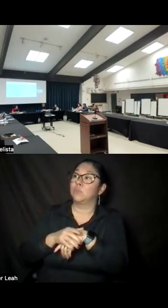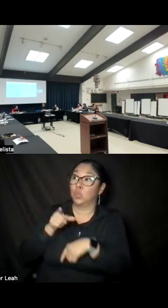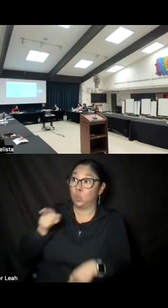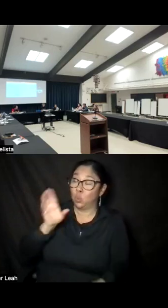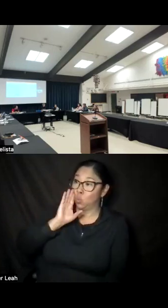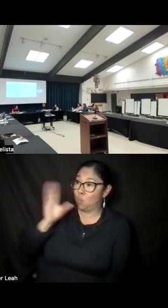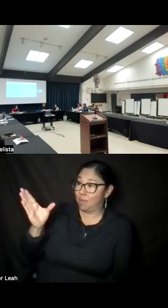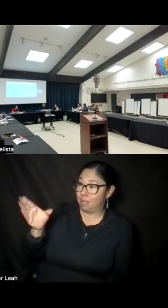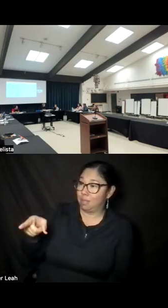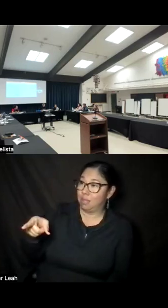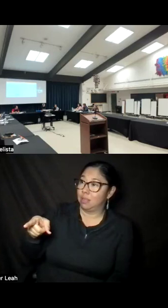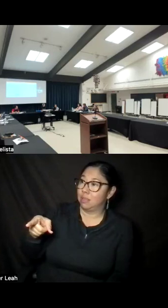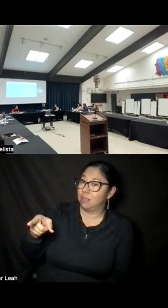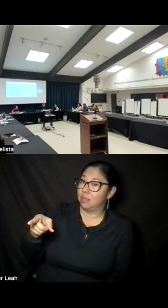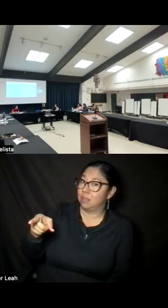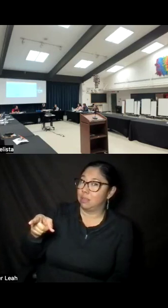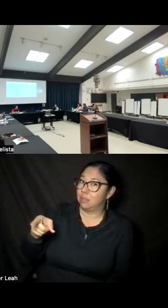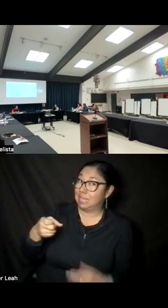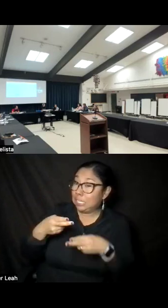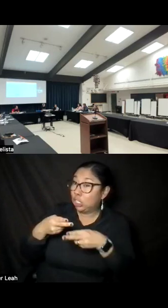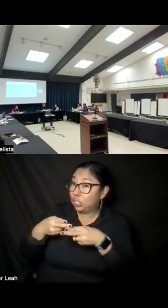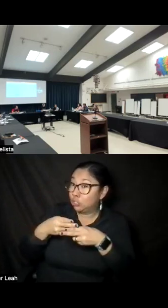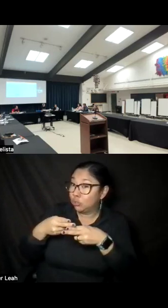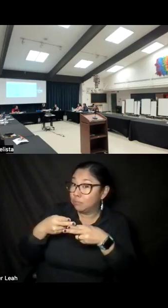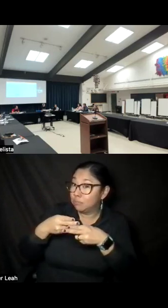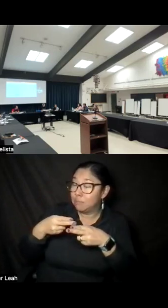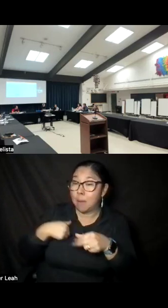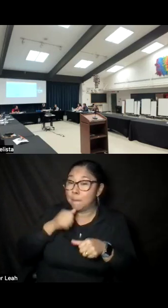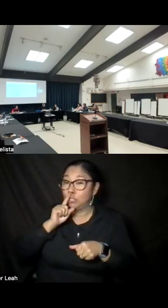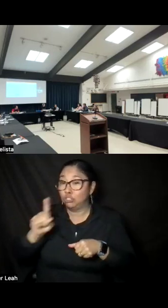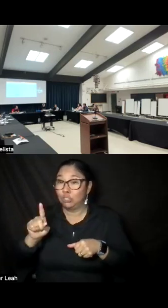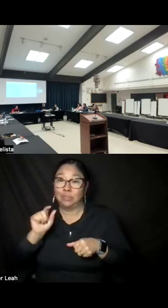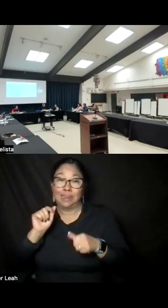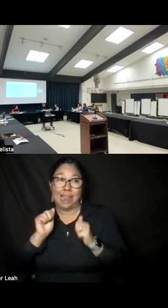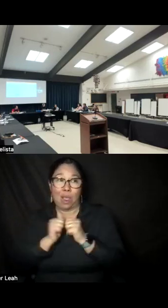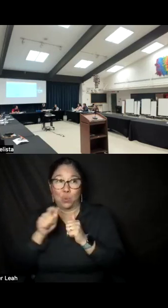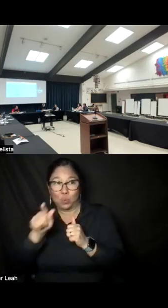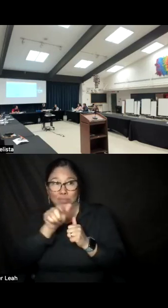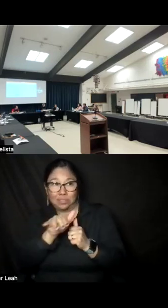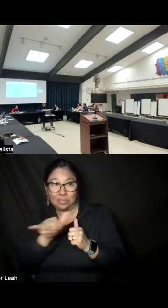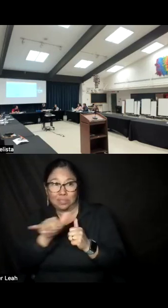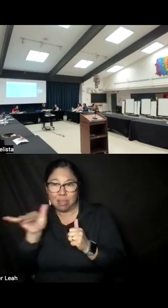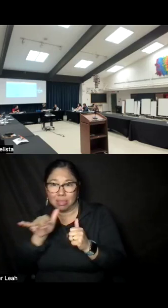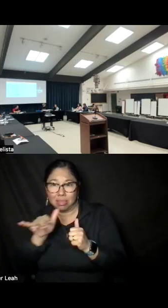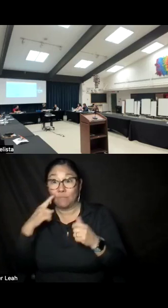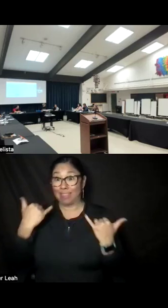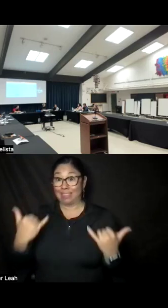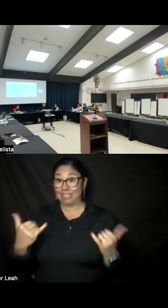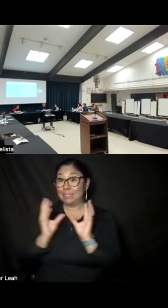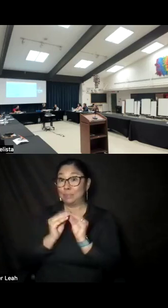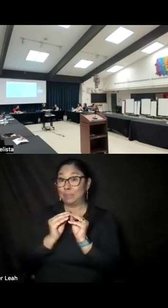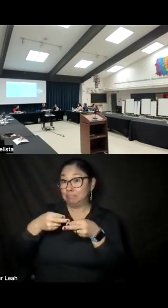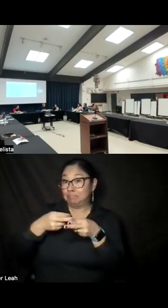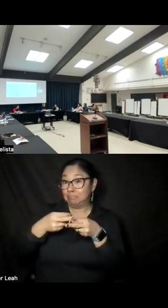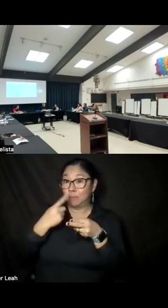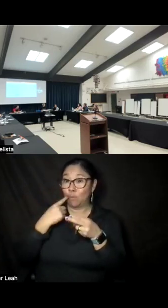be an interim. I'm not sure the way it was spelled For this meeting. particularly,